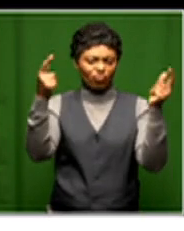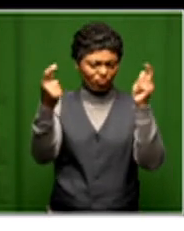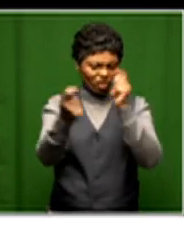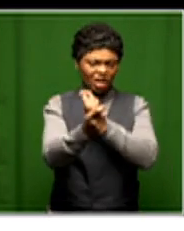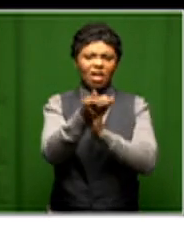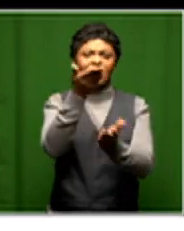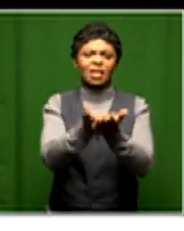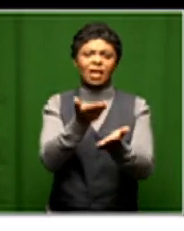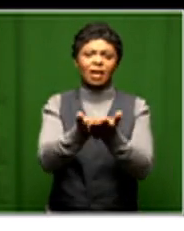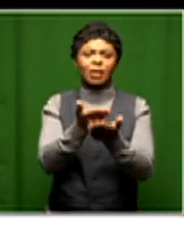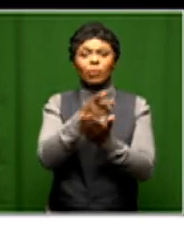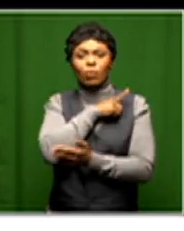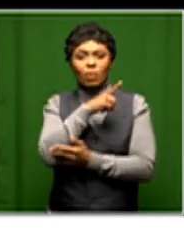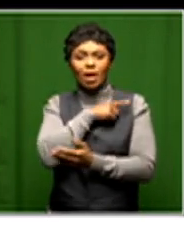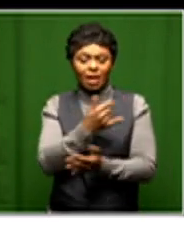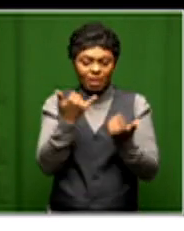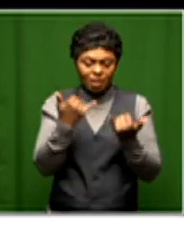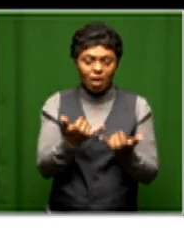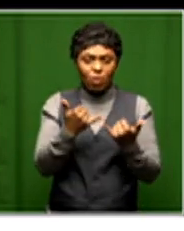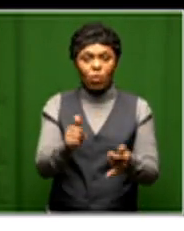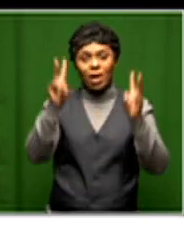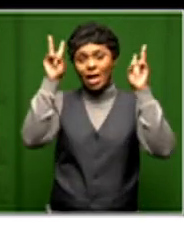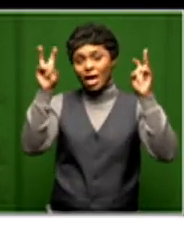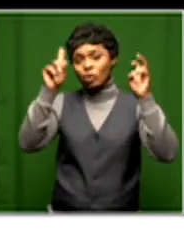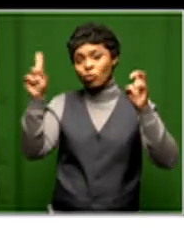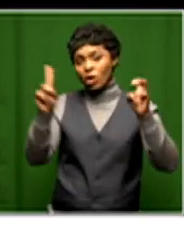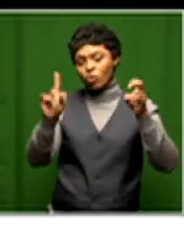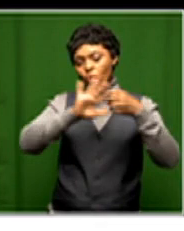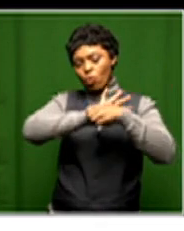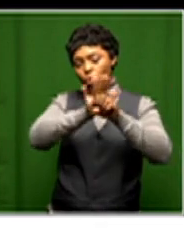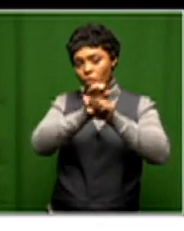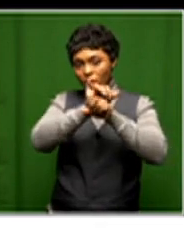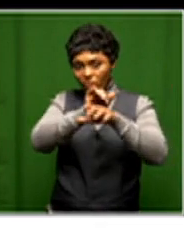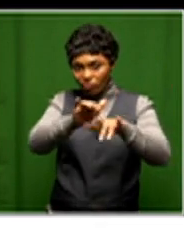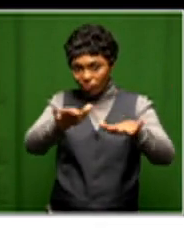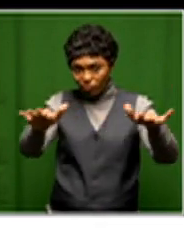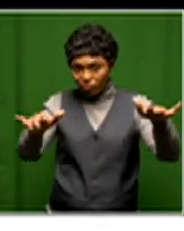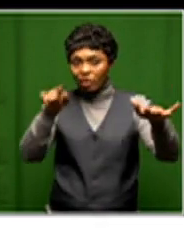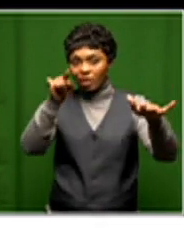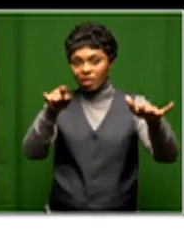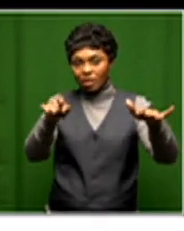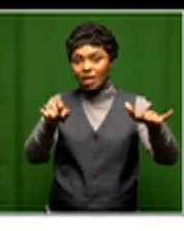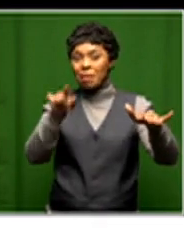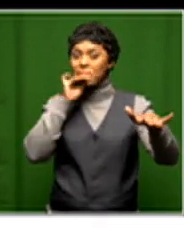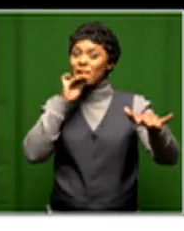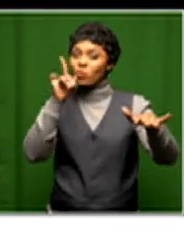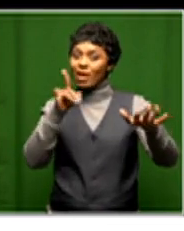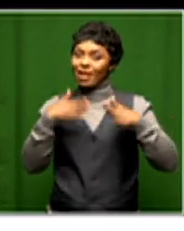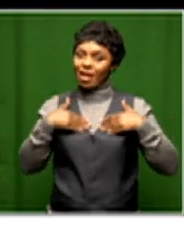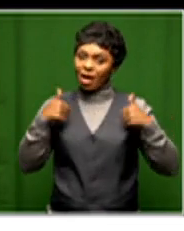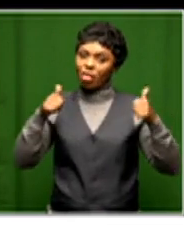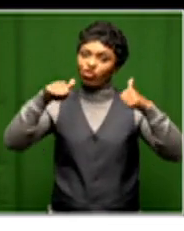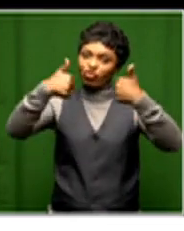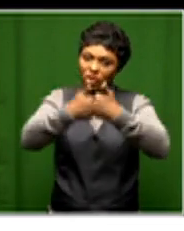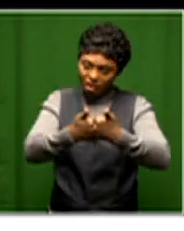moment, we are having this COVID-19 challenge, the health challenge. So space technology then